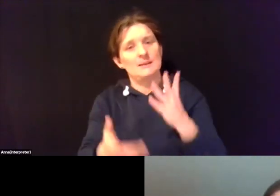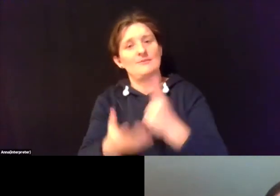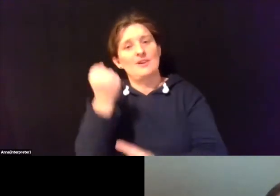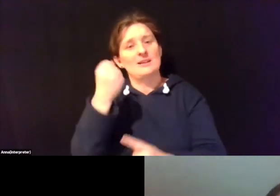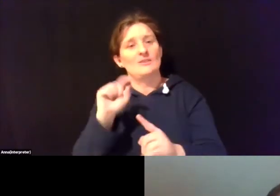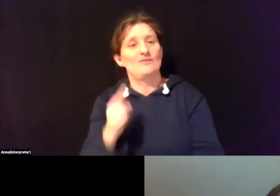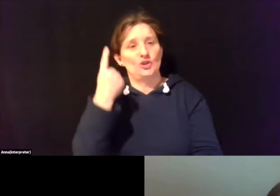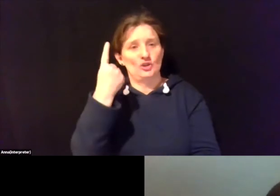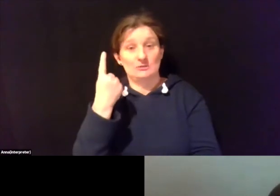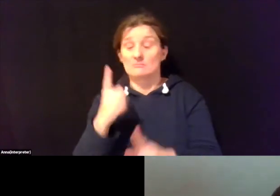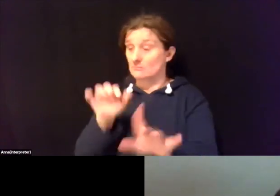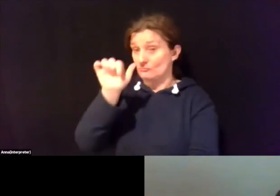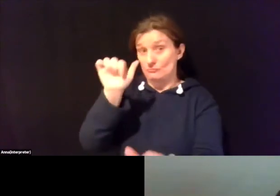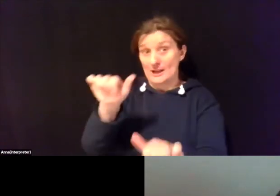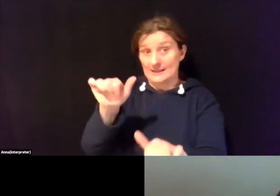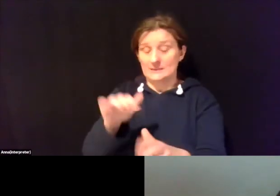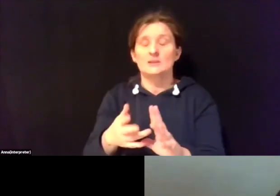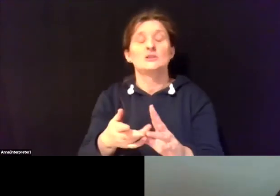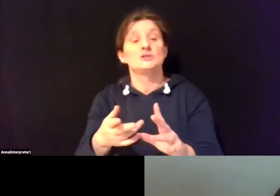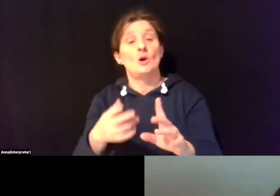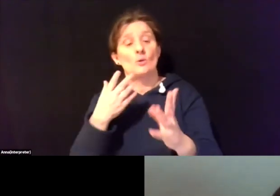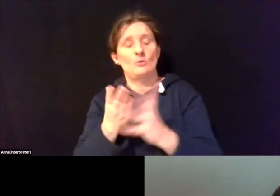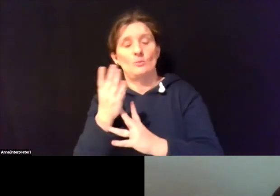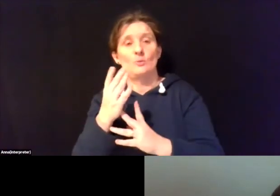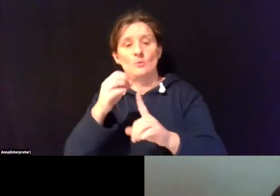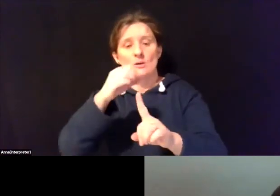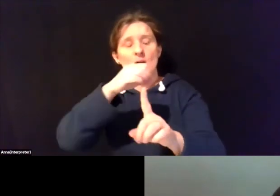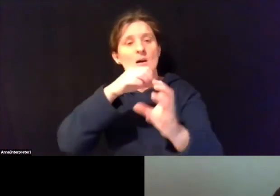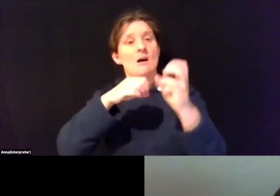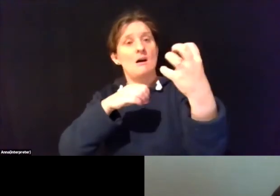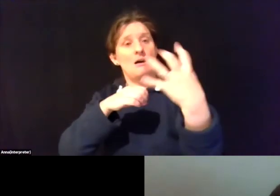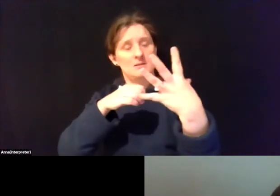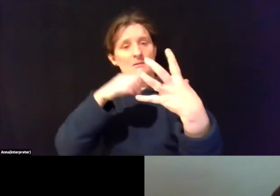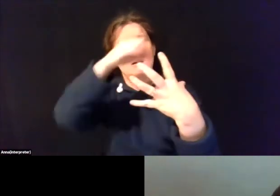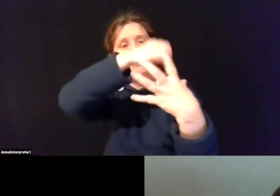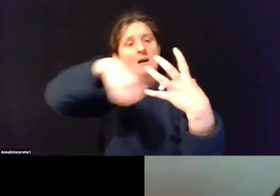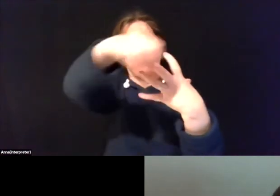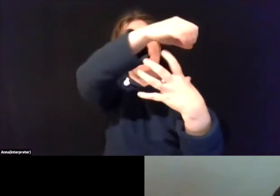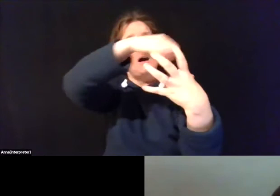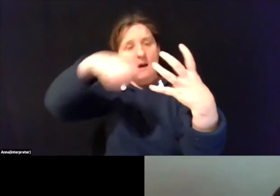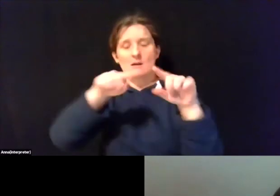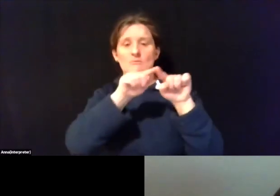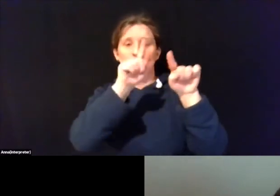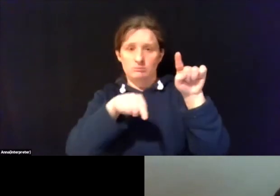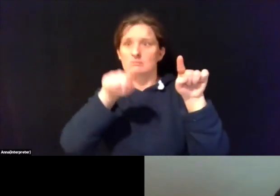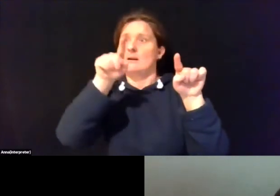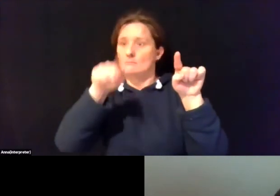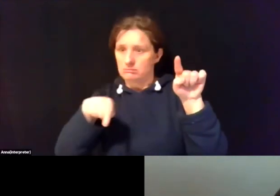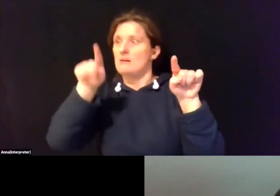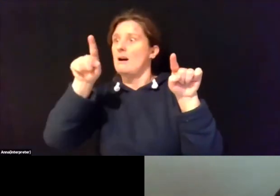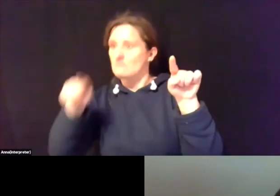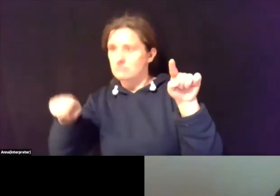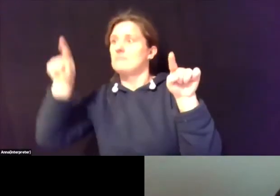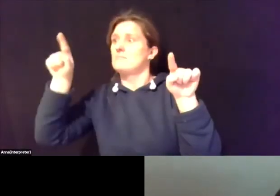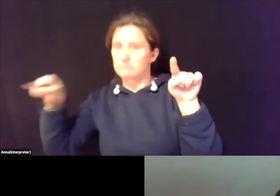first? Yes, that's right. So both the methods I talked about are sensitive to planets that are close to their star. In the case of the blip,